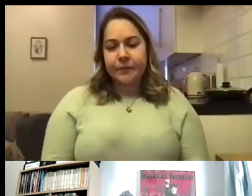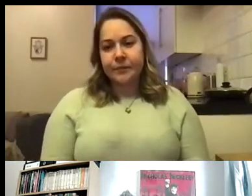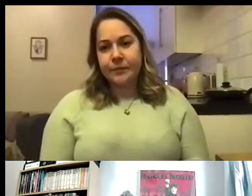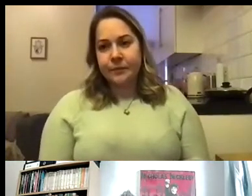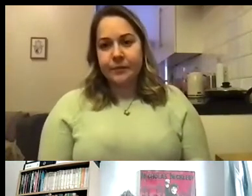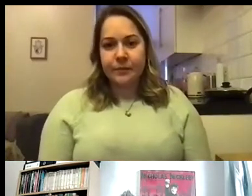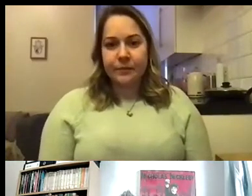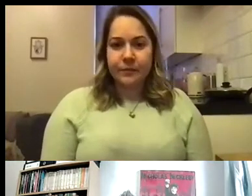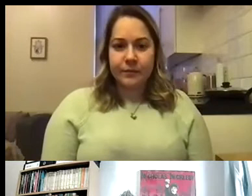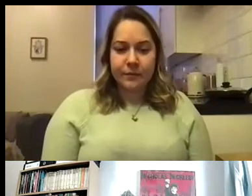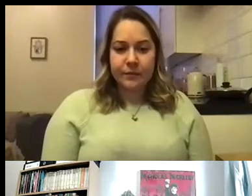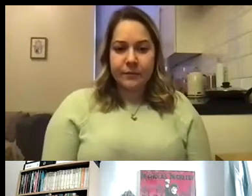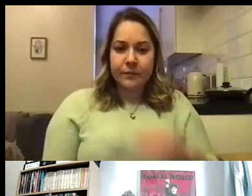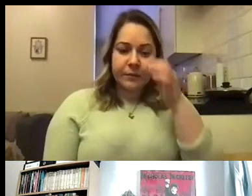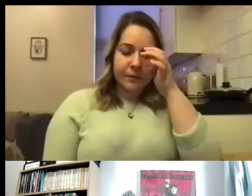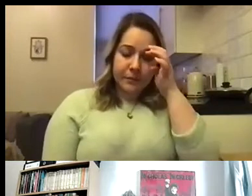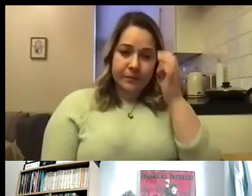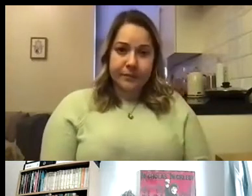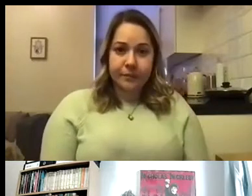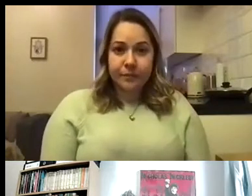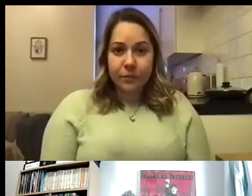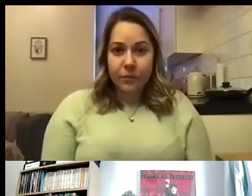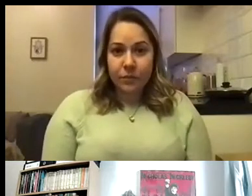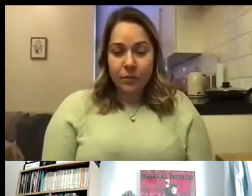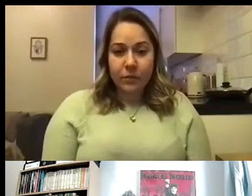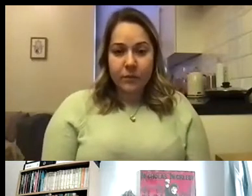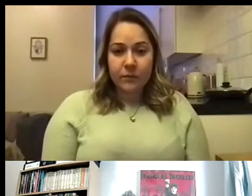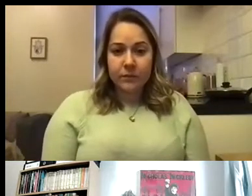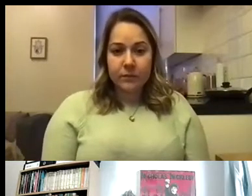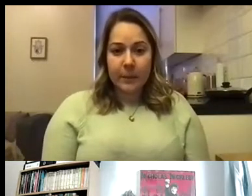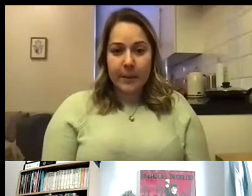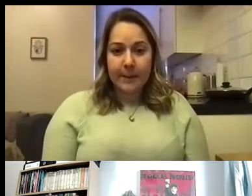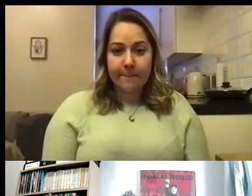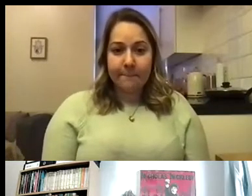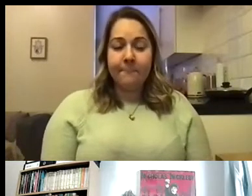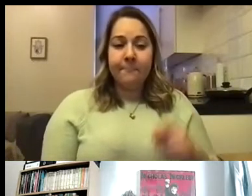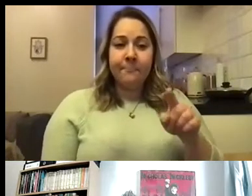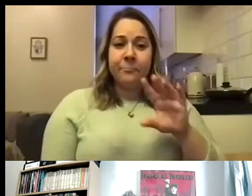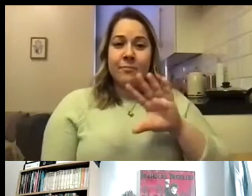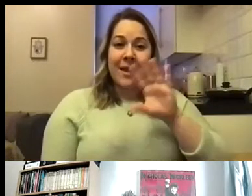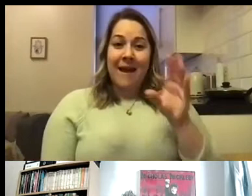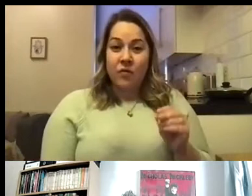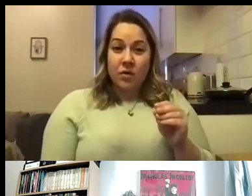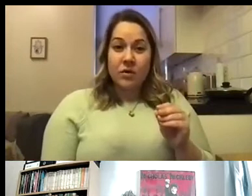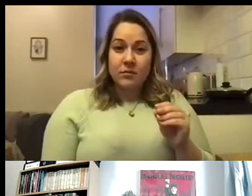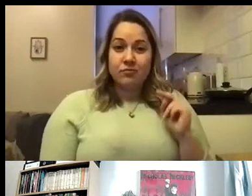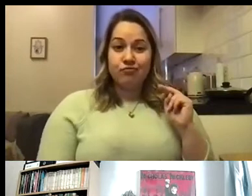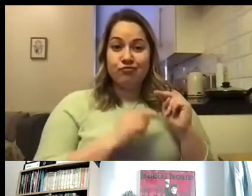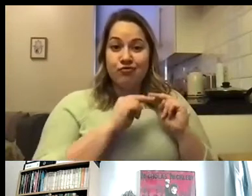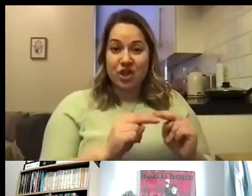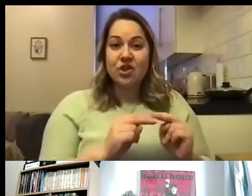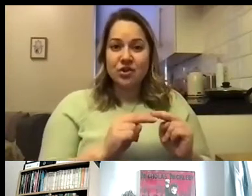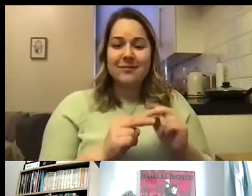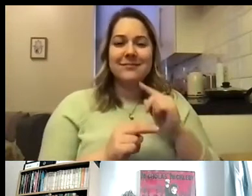So it's interesting, because in the African tradition, we say, until the lion